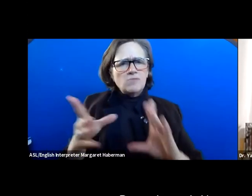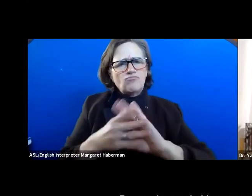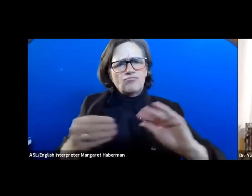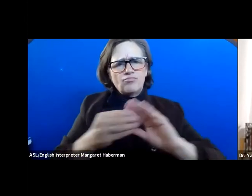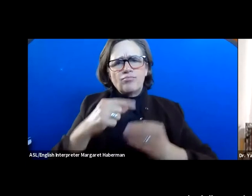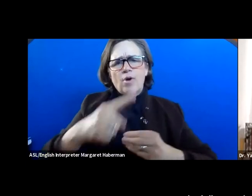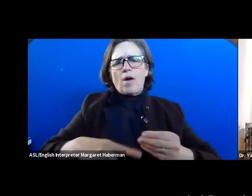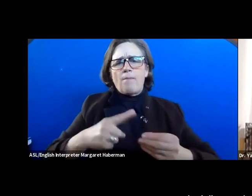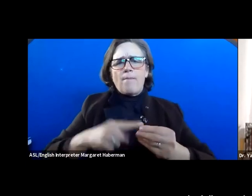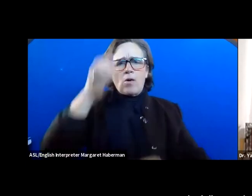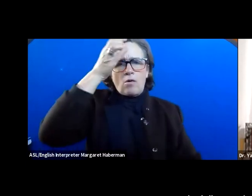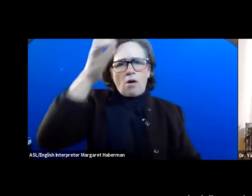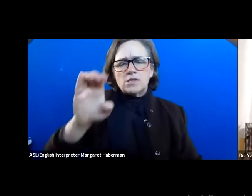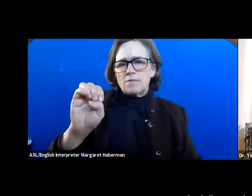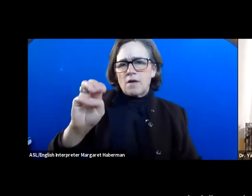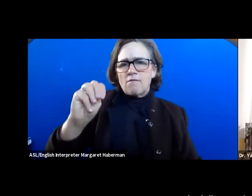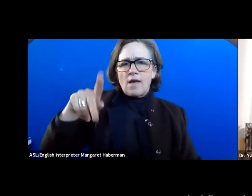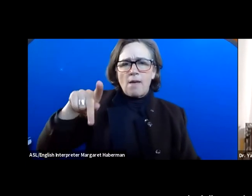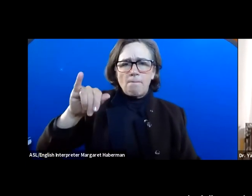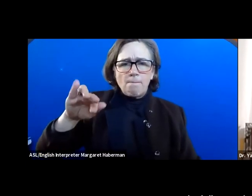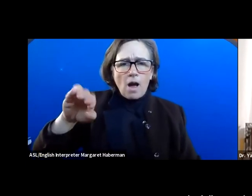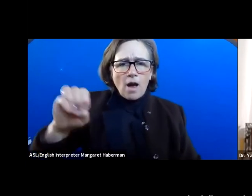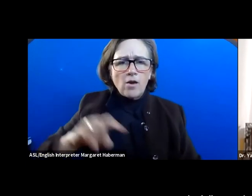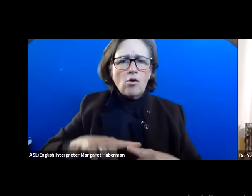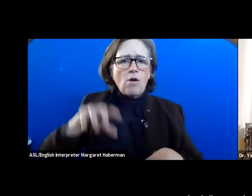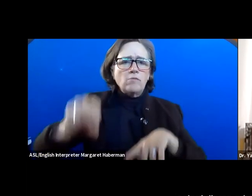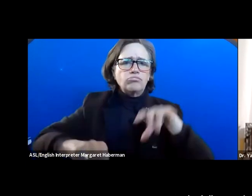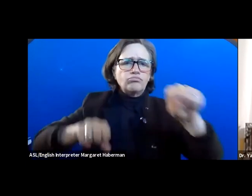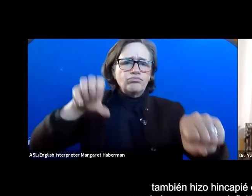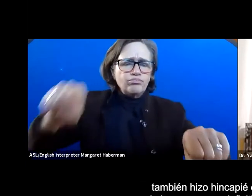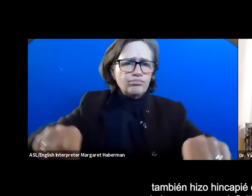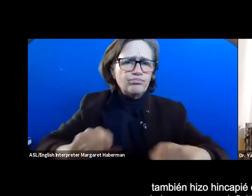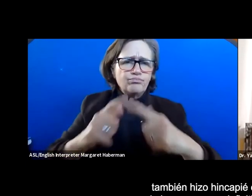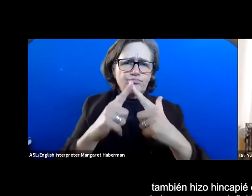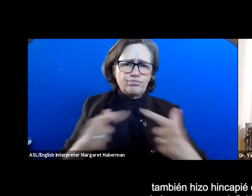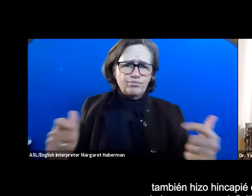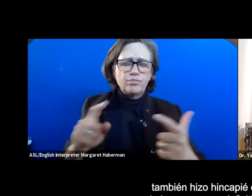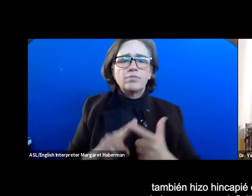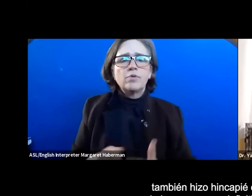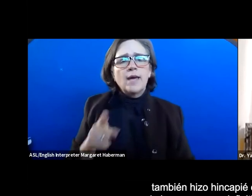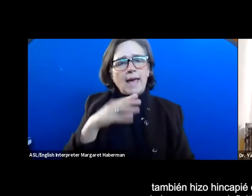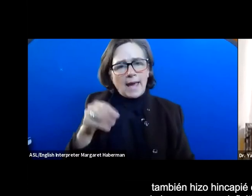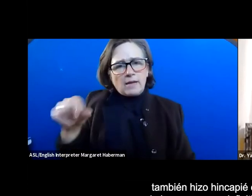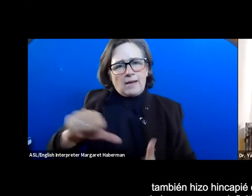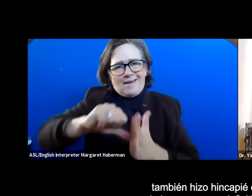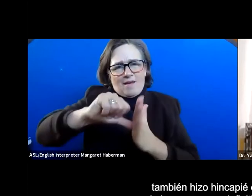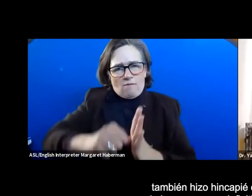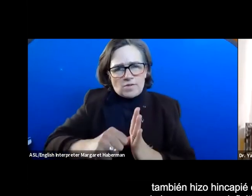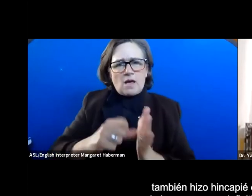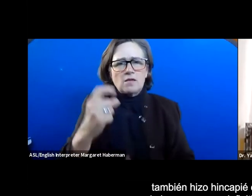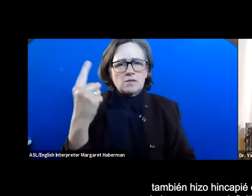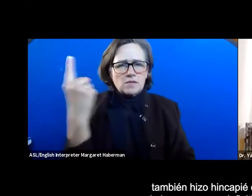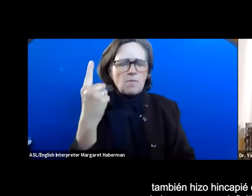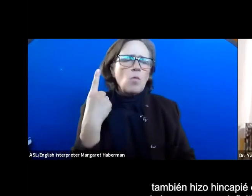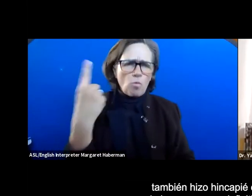and colonialism and imperialism, he also emphasized something. This is one of the